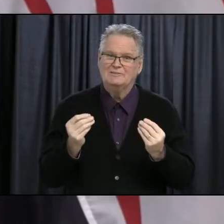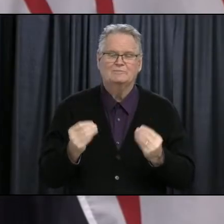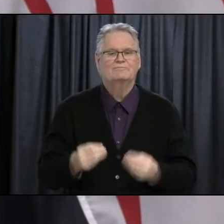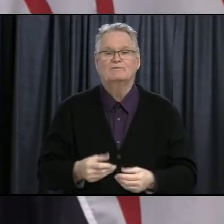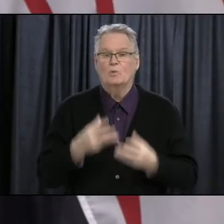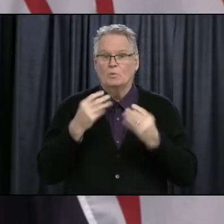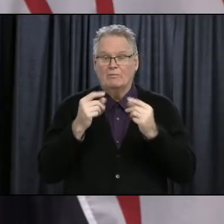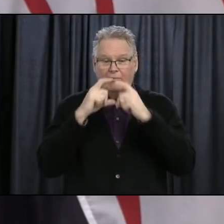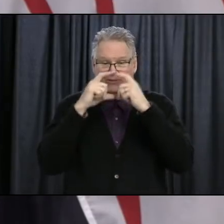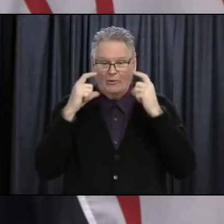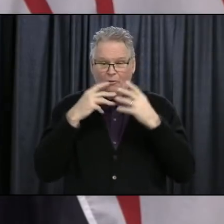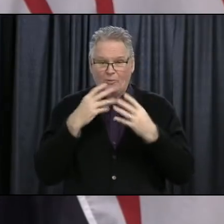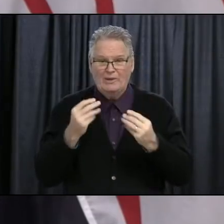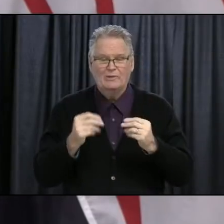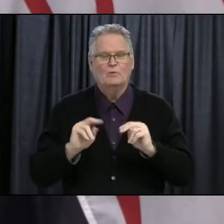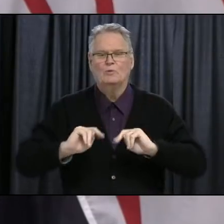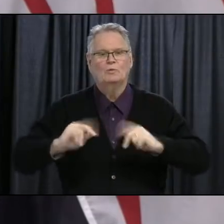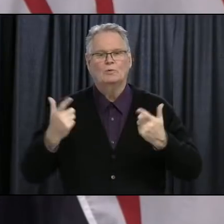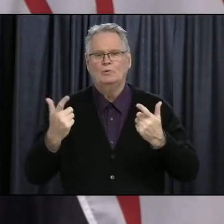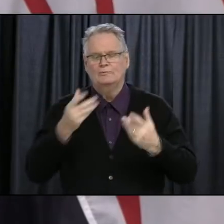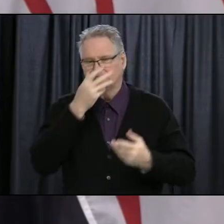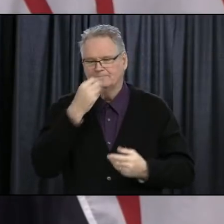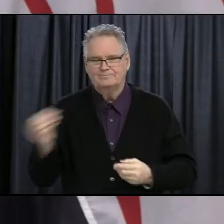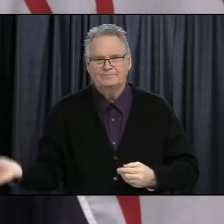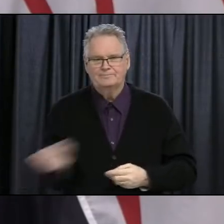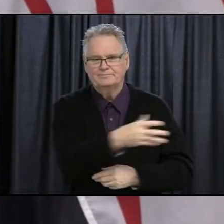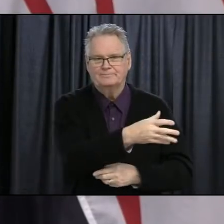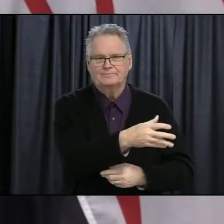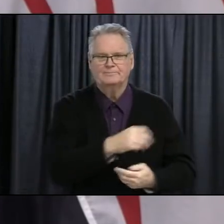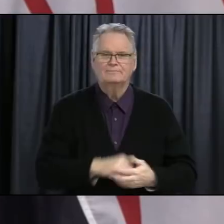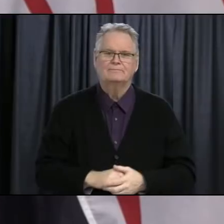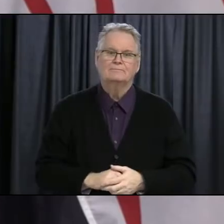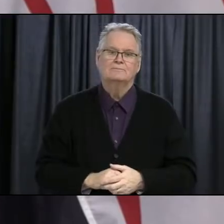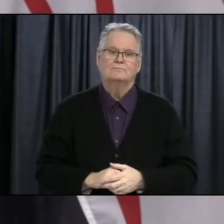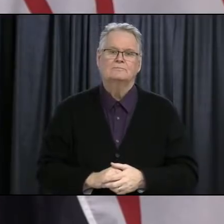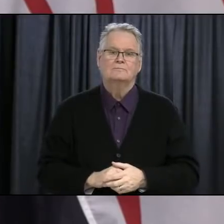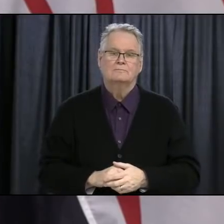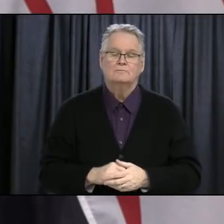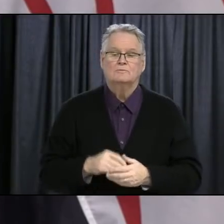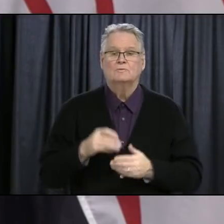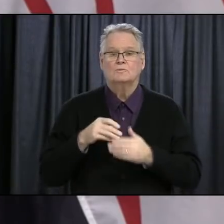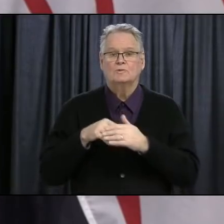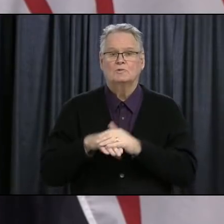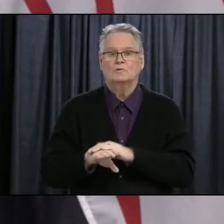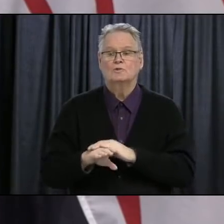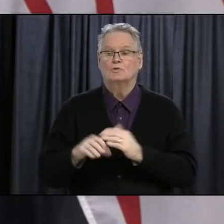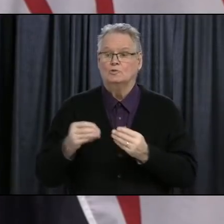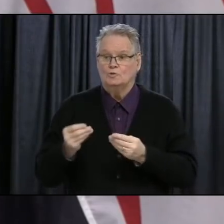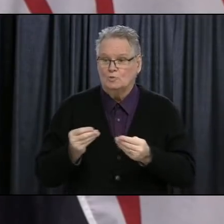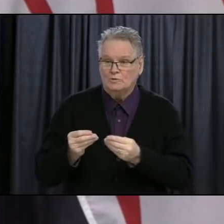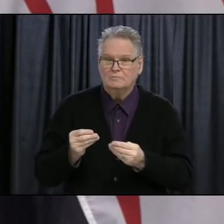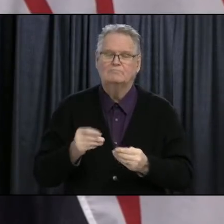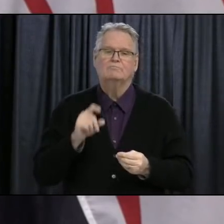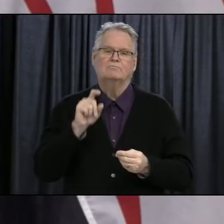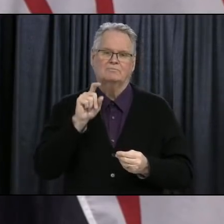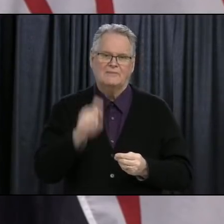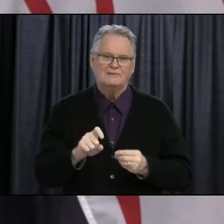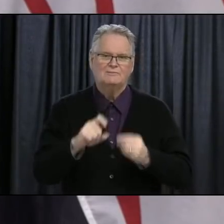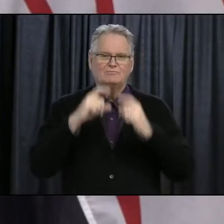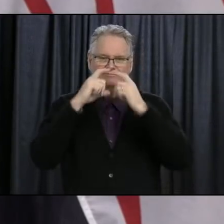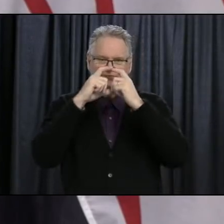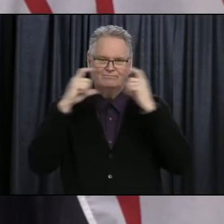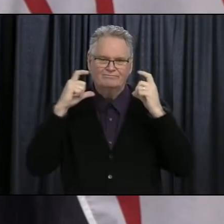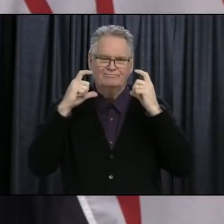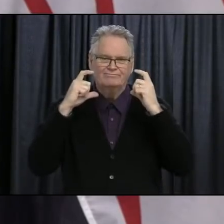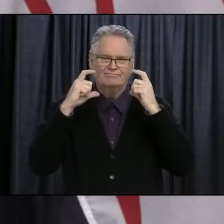place. Remember that a disposable mask is for one-time use. You can wear it for the full day, but